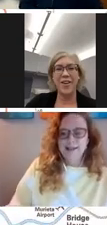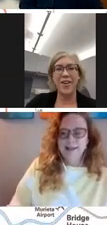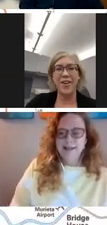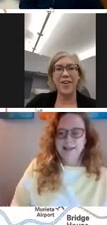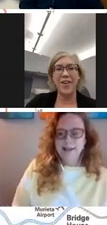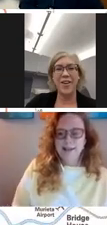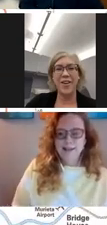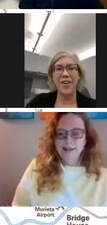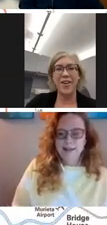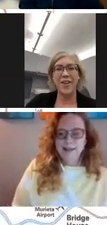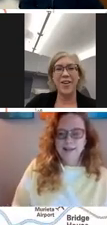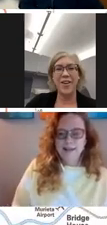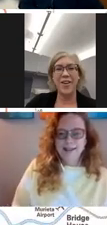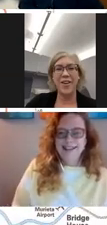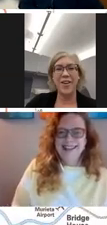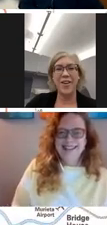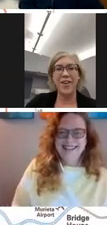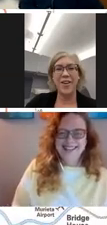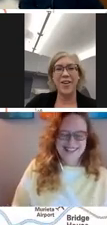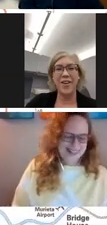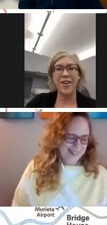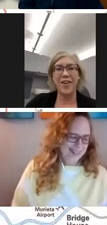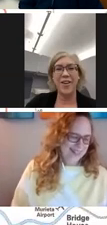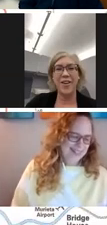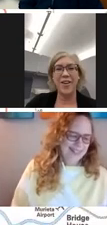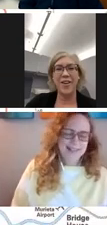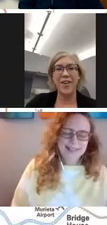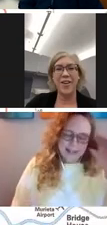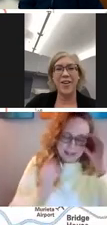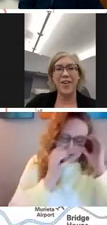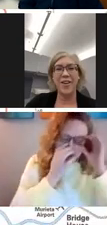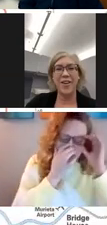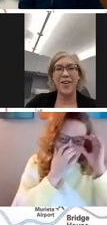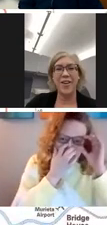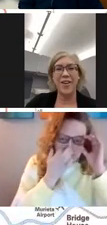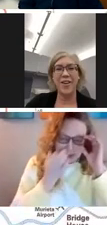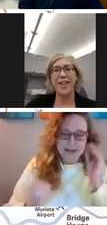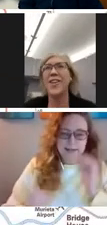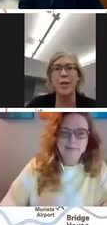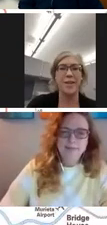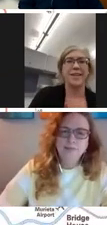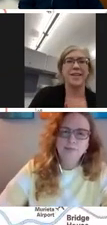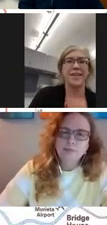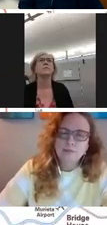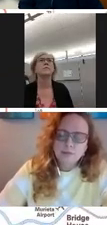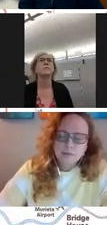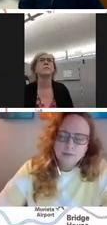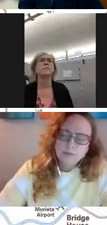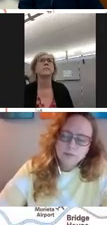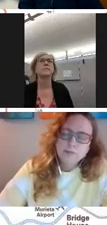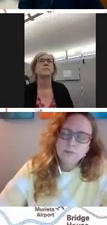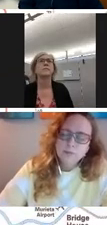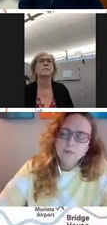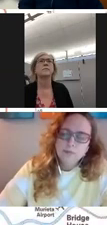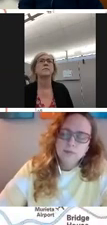I am still working okay. with a young Go woman, ahead. A young lady who actually got out of prison. She had no